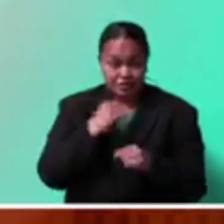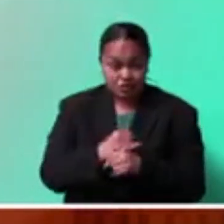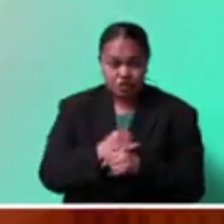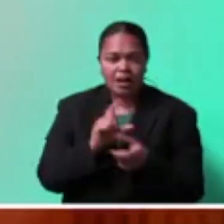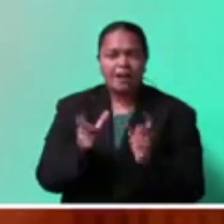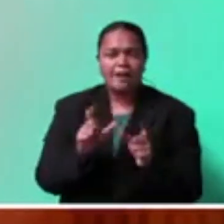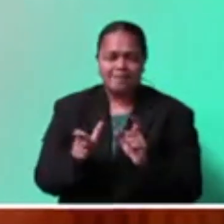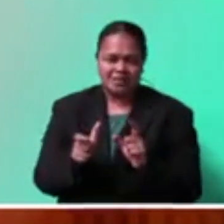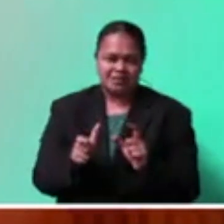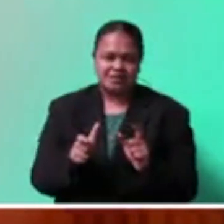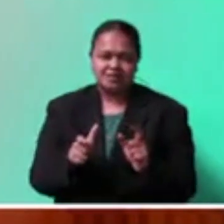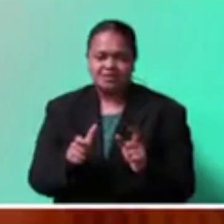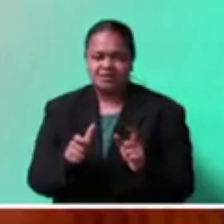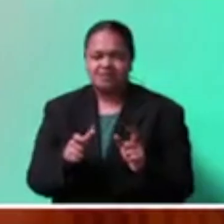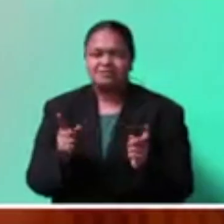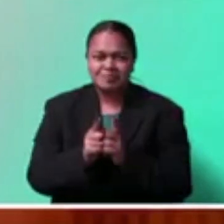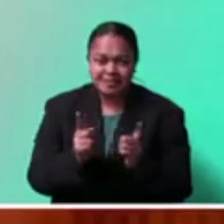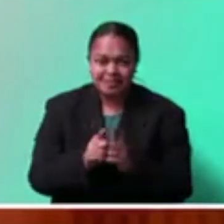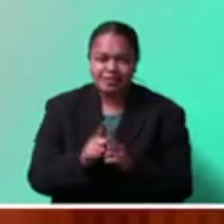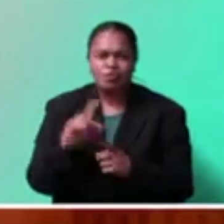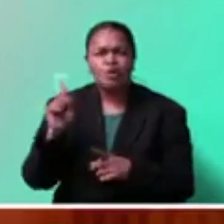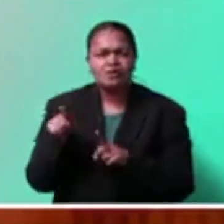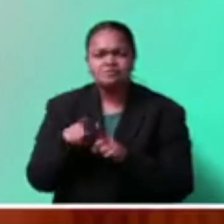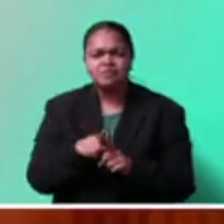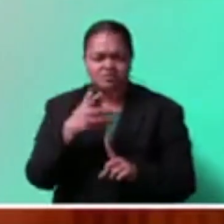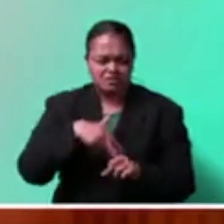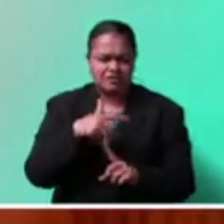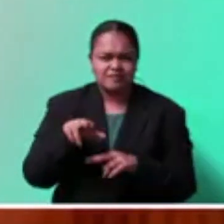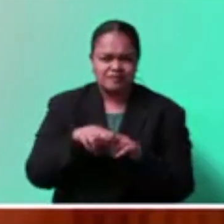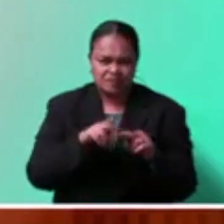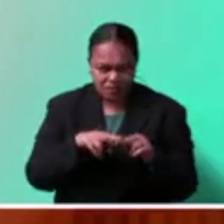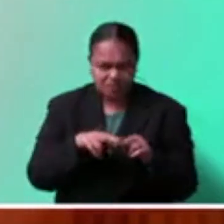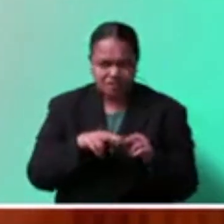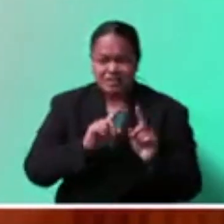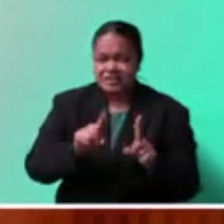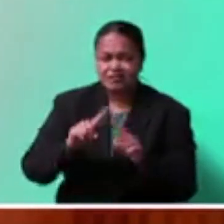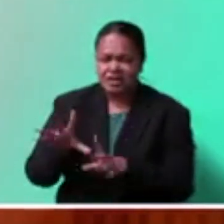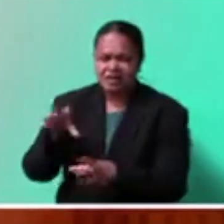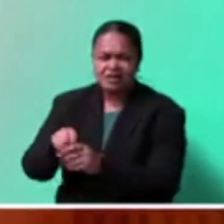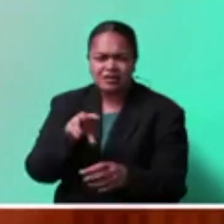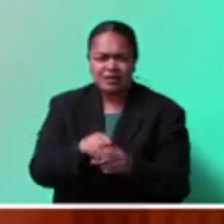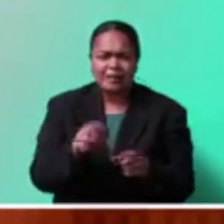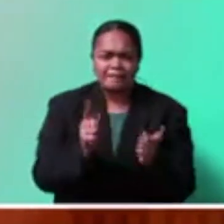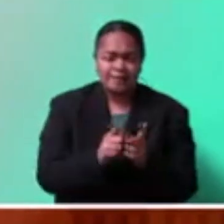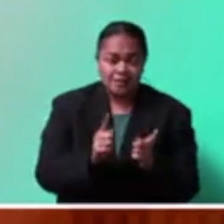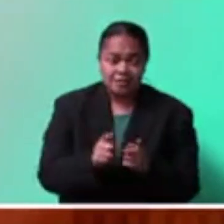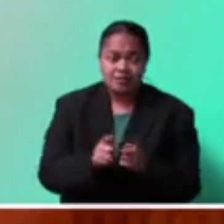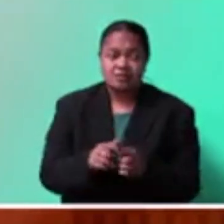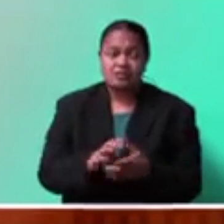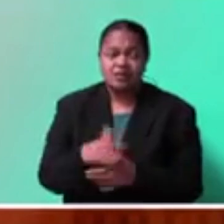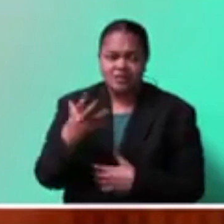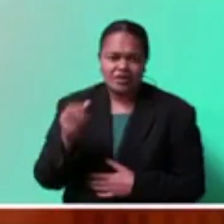means for Fiji. We also have different communication platforms, like ministries do. We have a radio